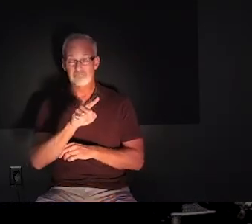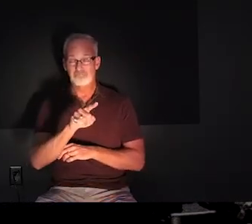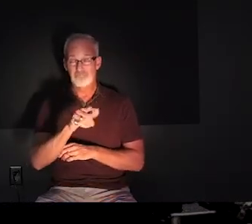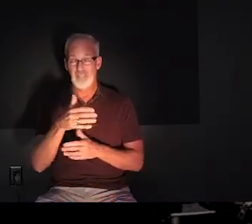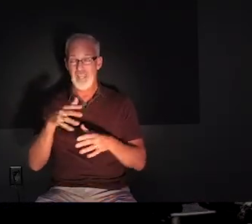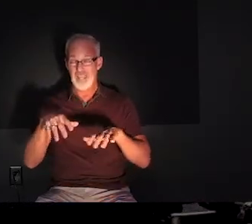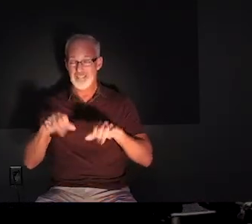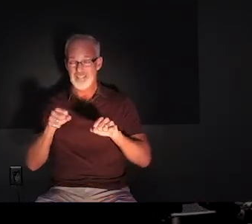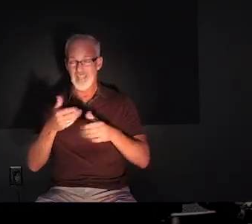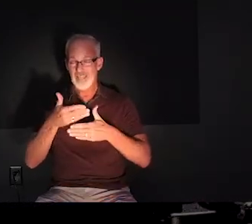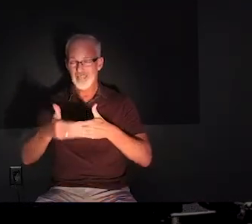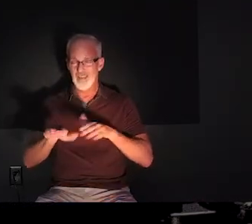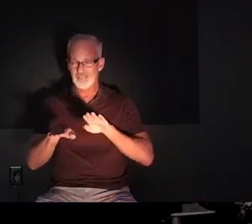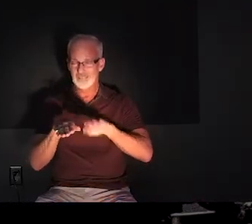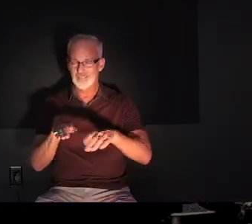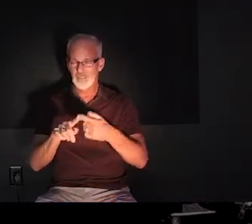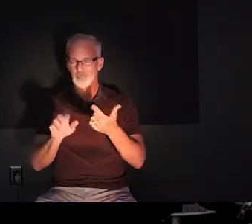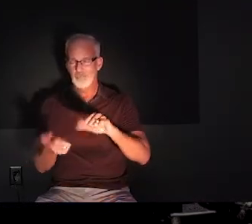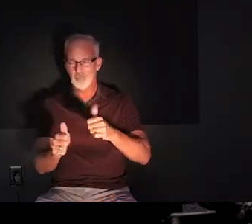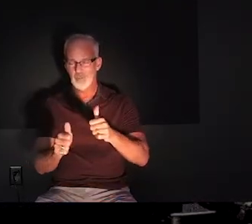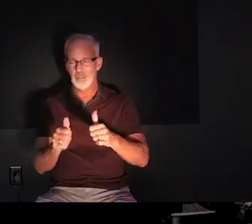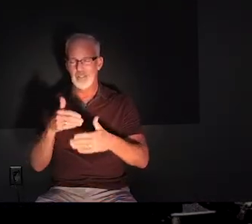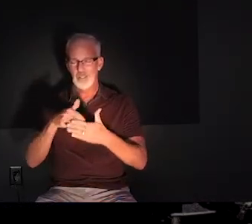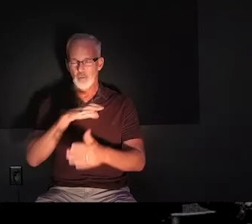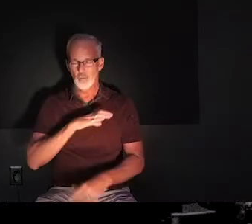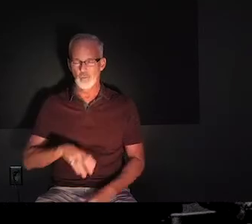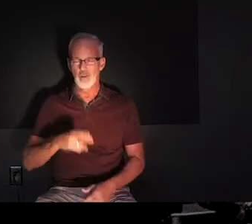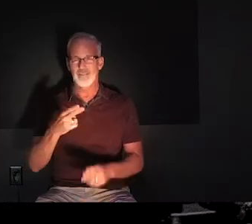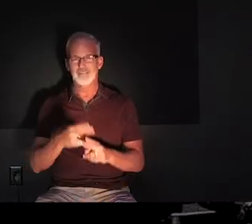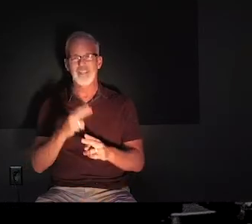be baptized. In Christ's name,